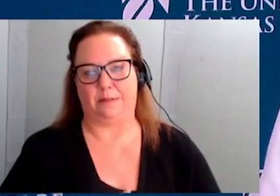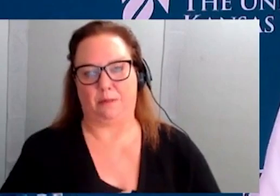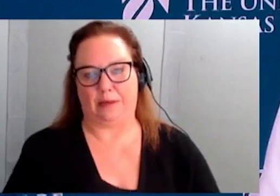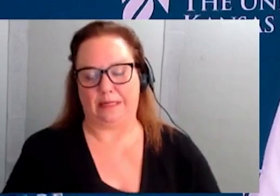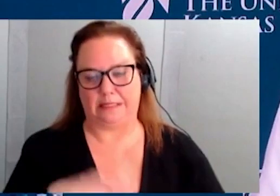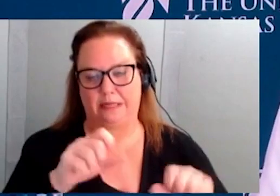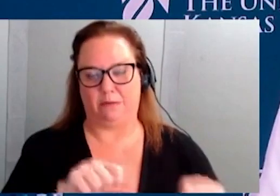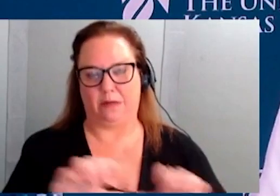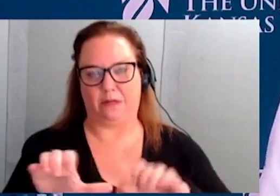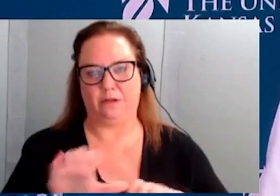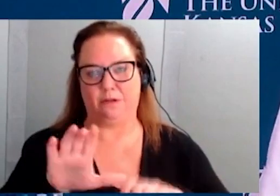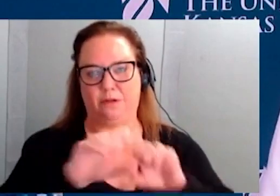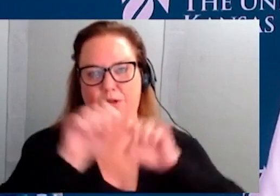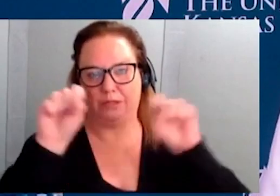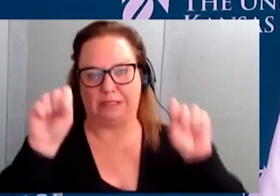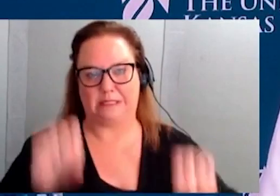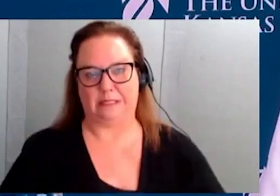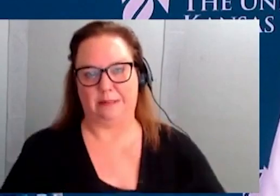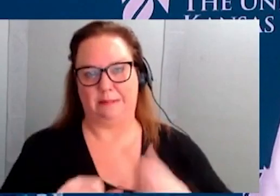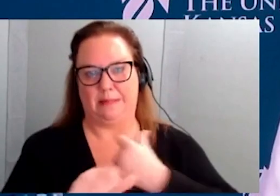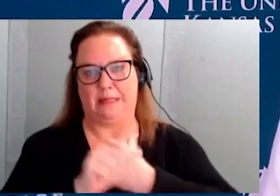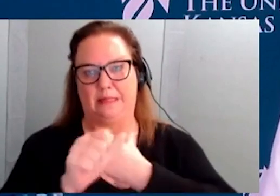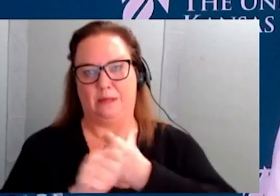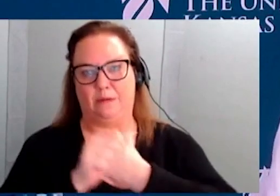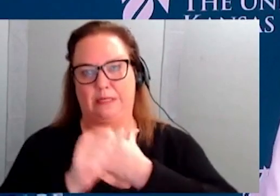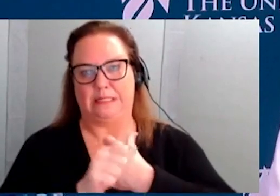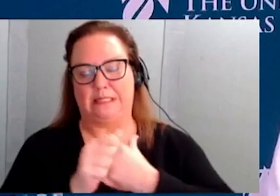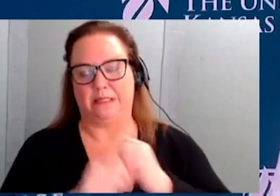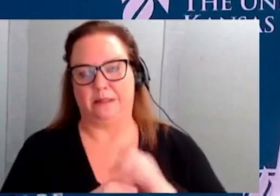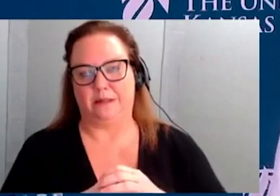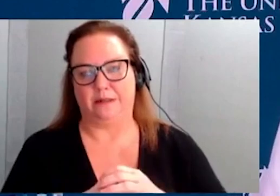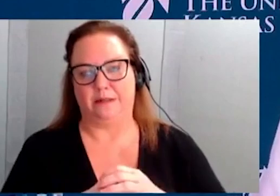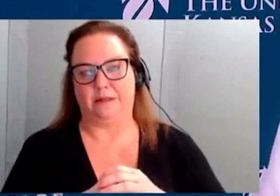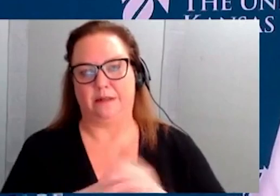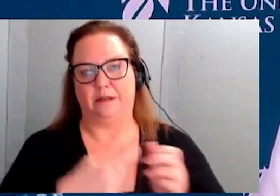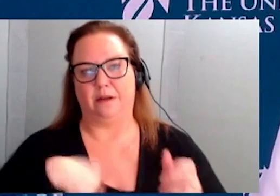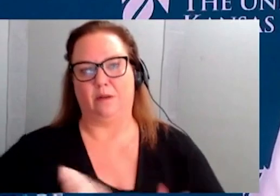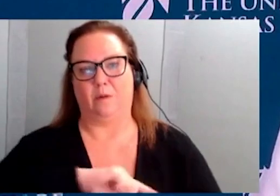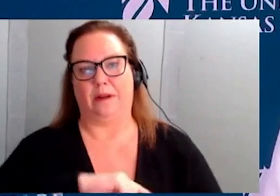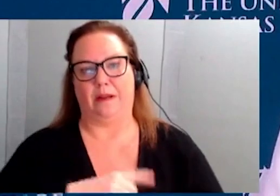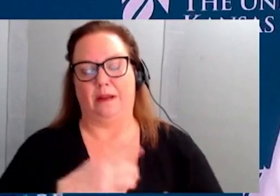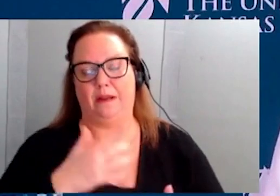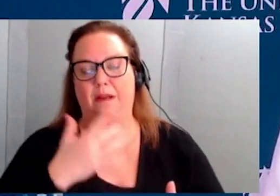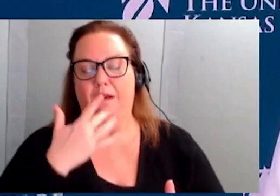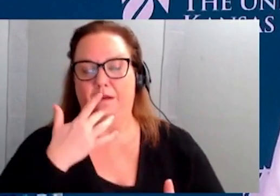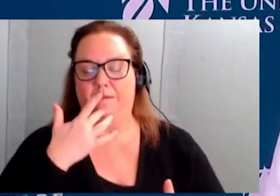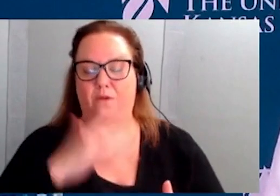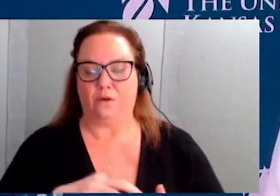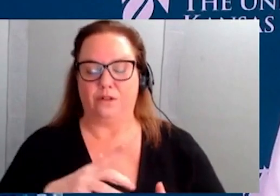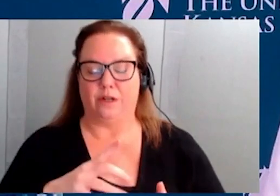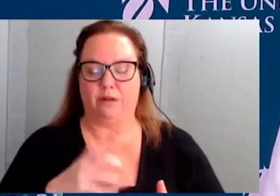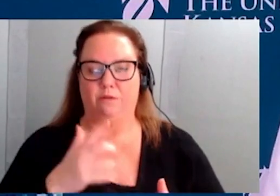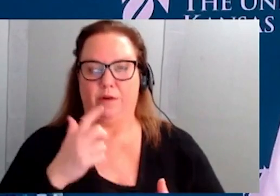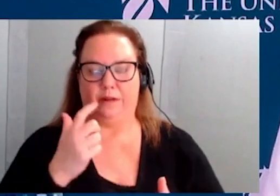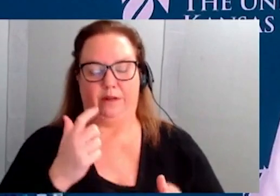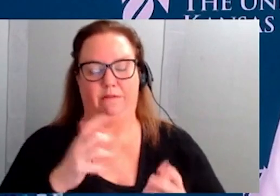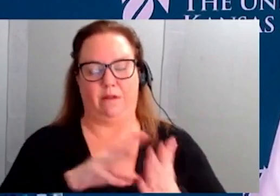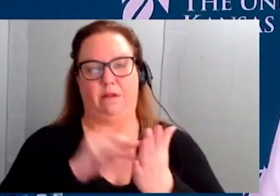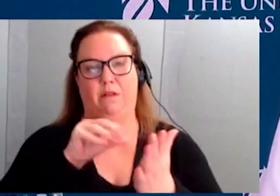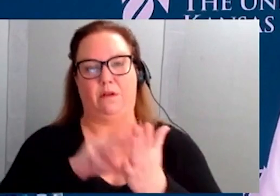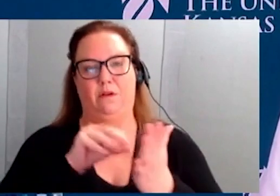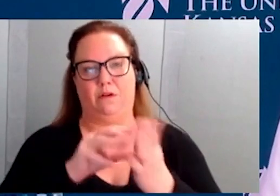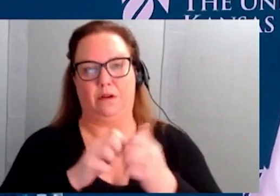your system and the risks that it had to you. We have fortunately gained a tremendous amount